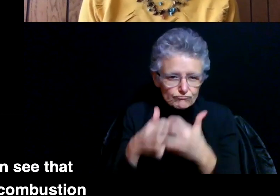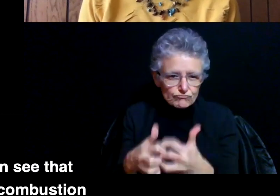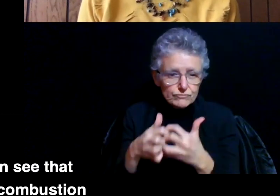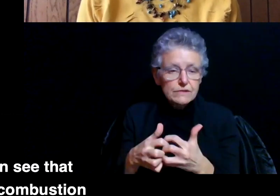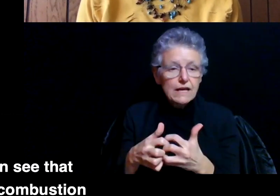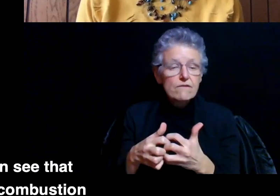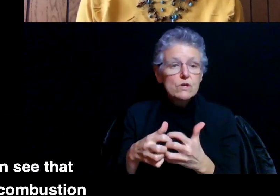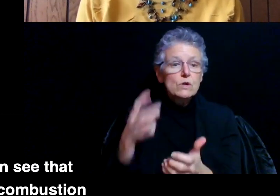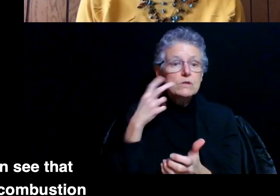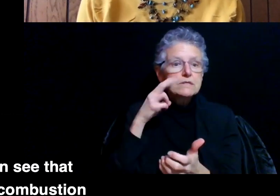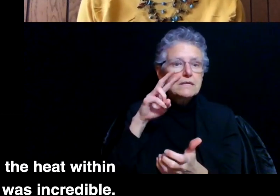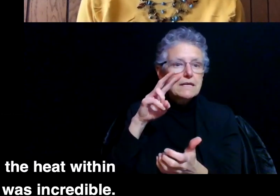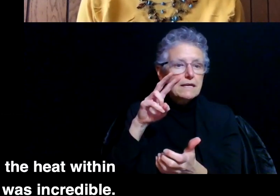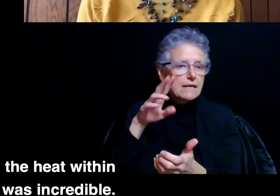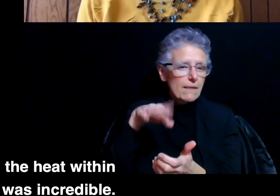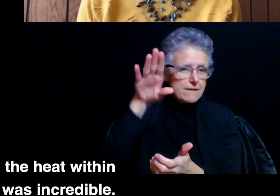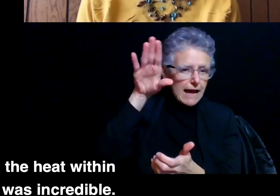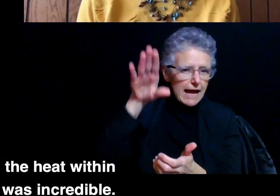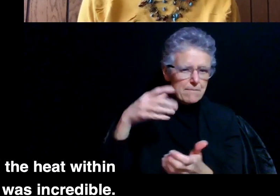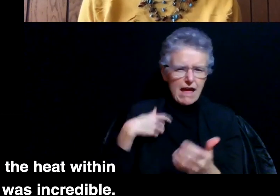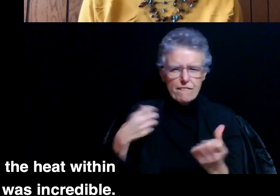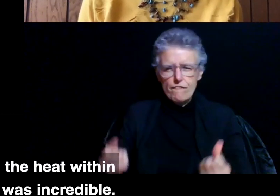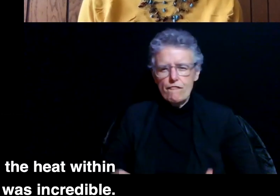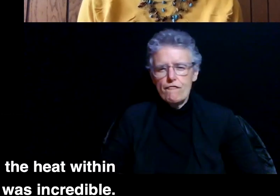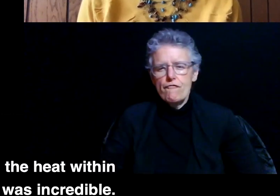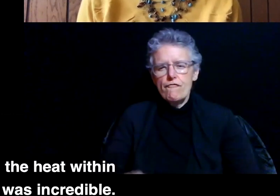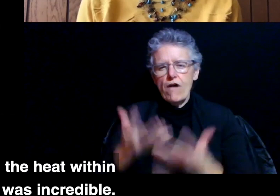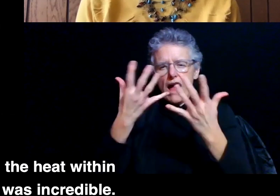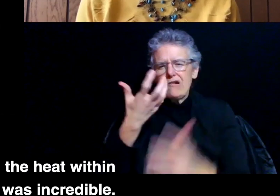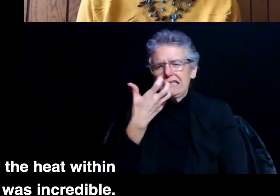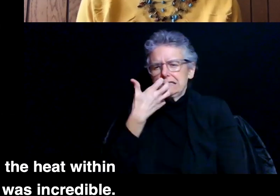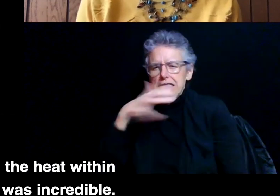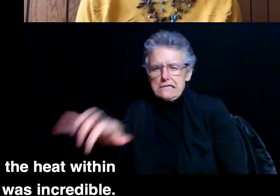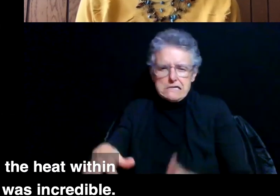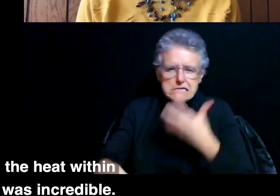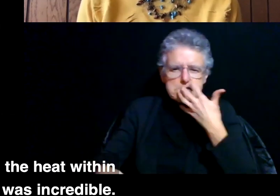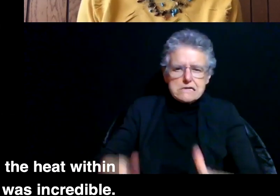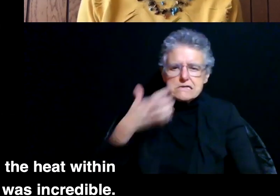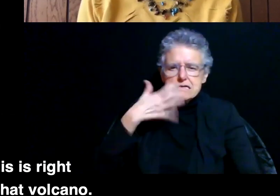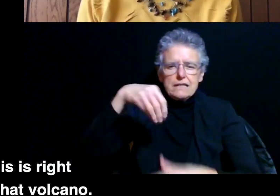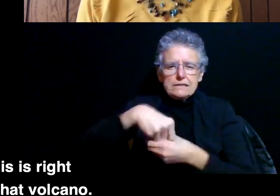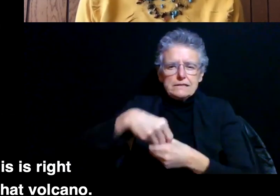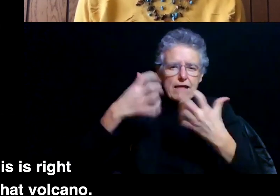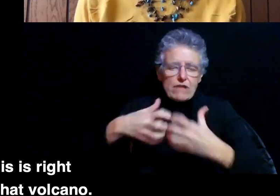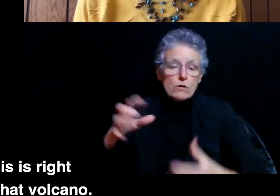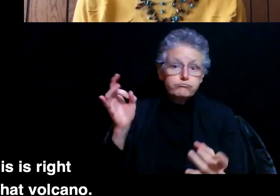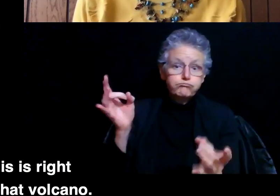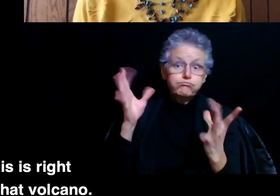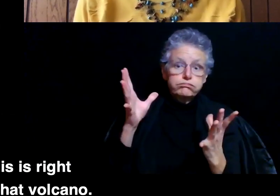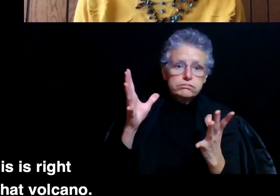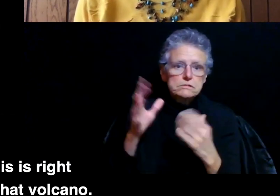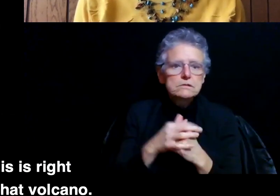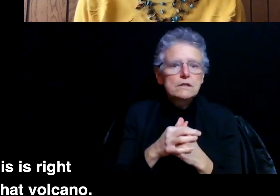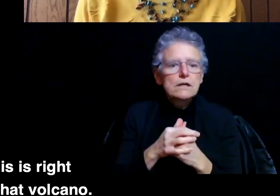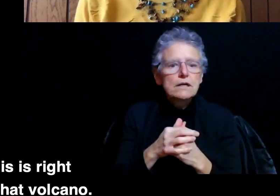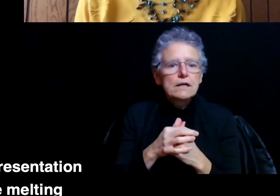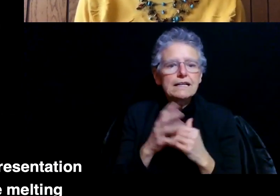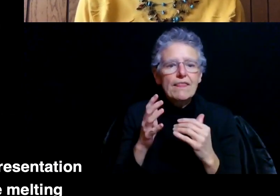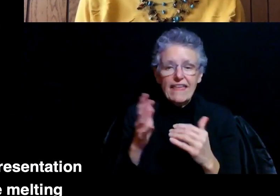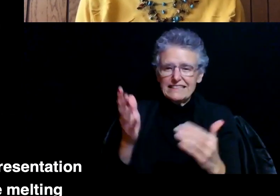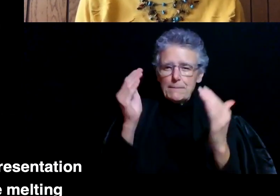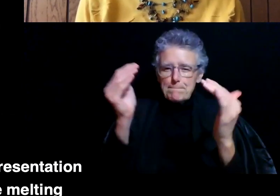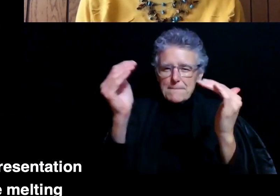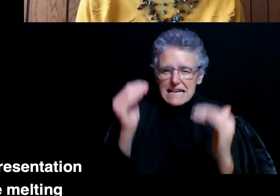there's combustion and fire, and the heat within this foundry was incredible. And this is right beneath that volcano.